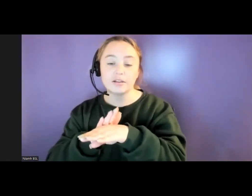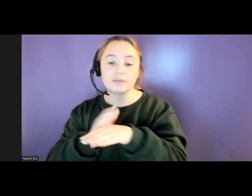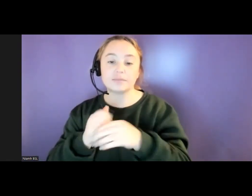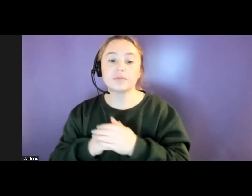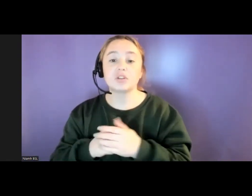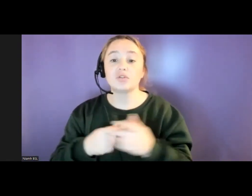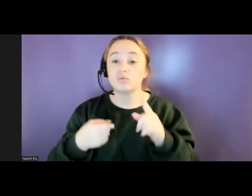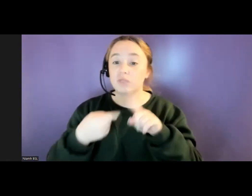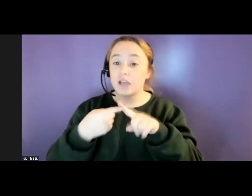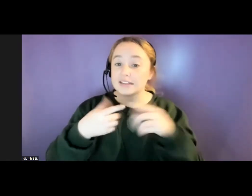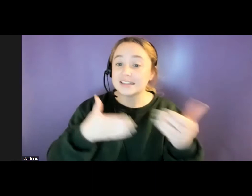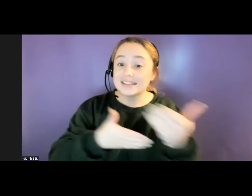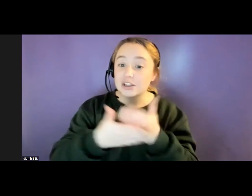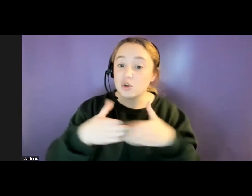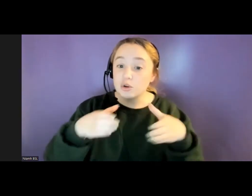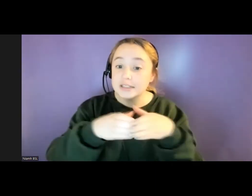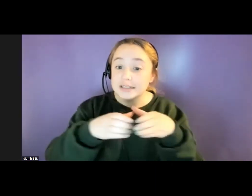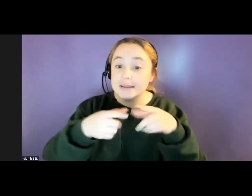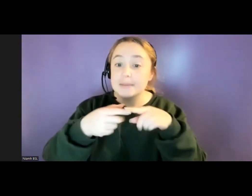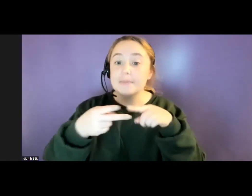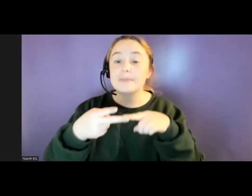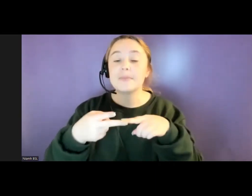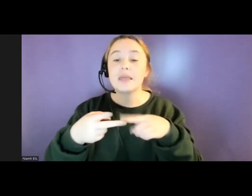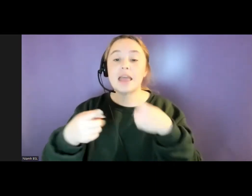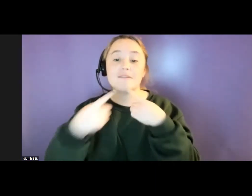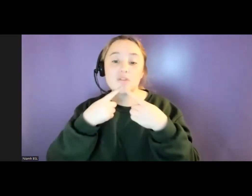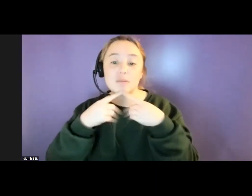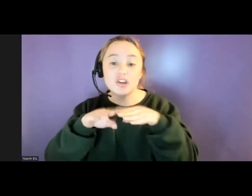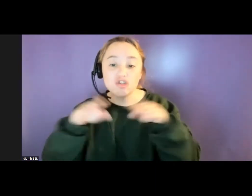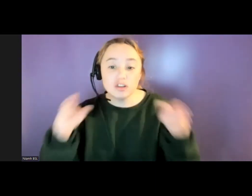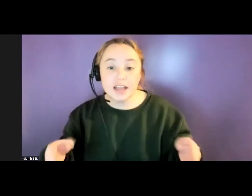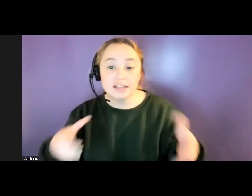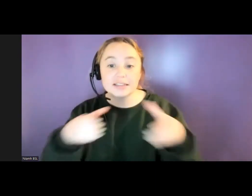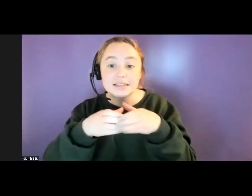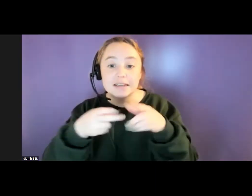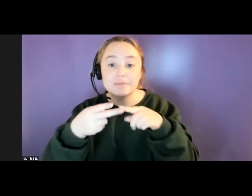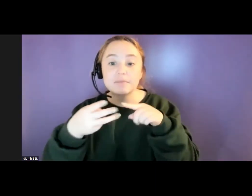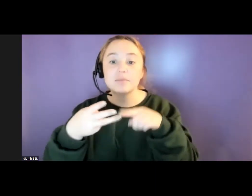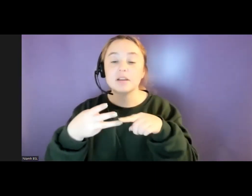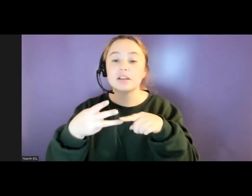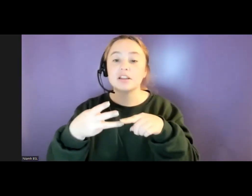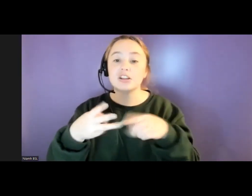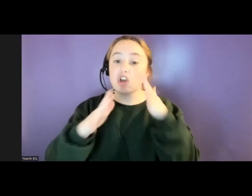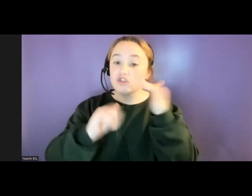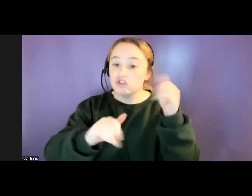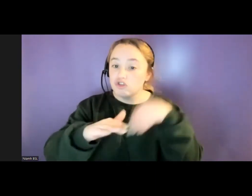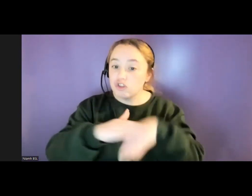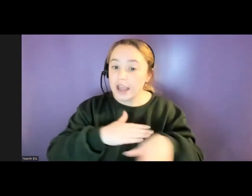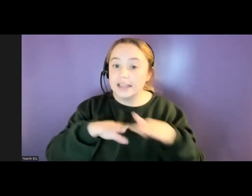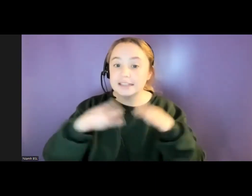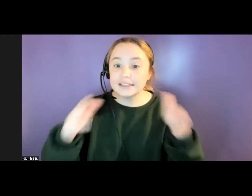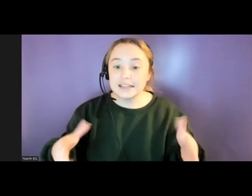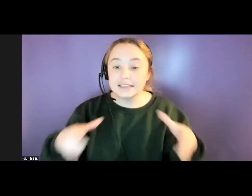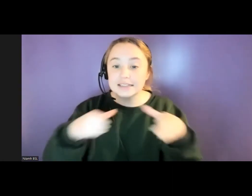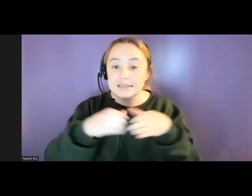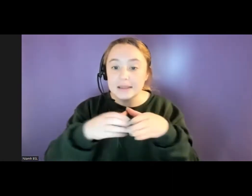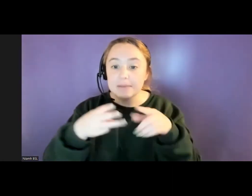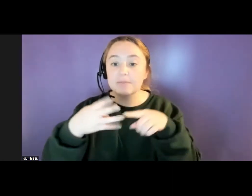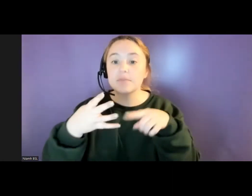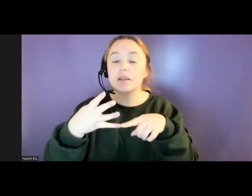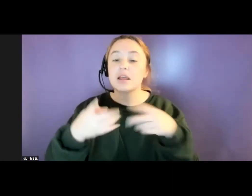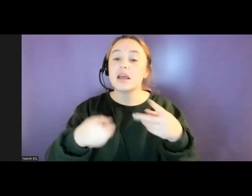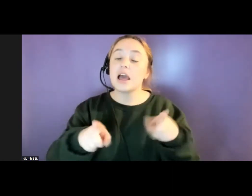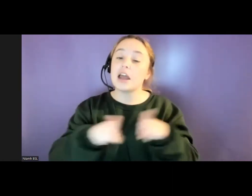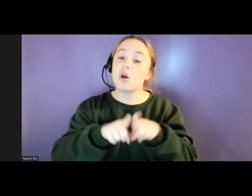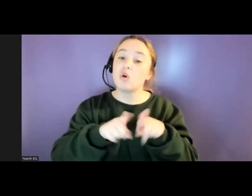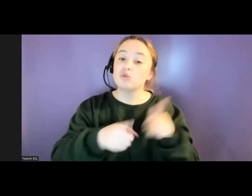security team, our information desk team, the teams on check-in desks, and even the teams that would be